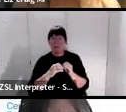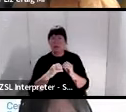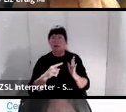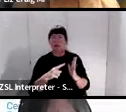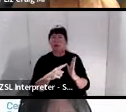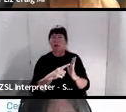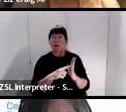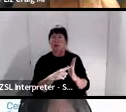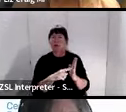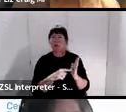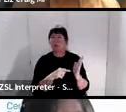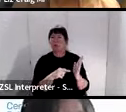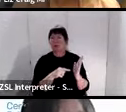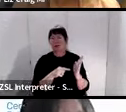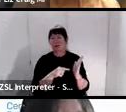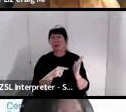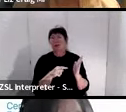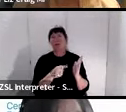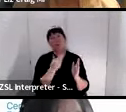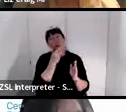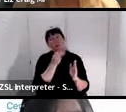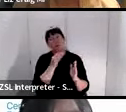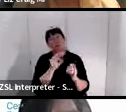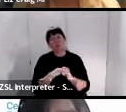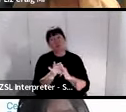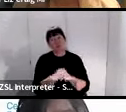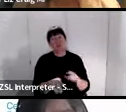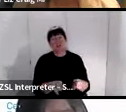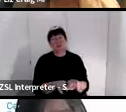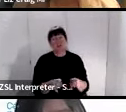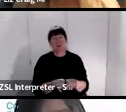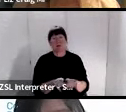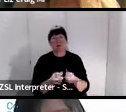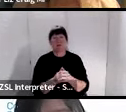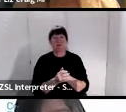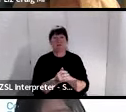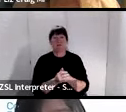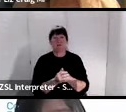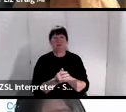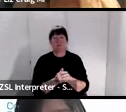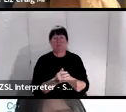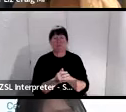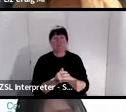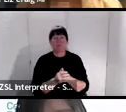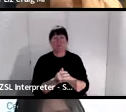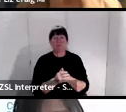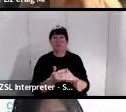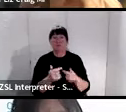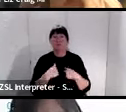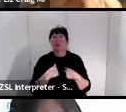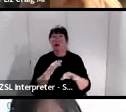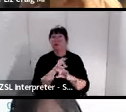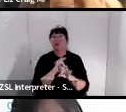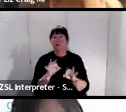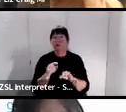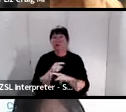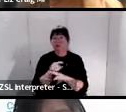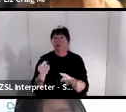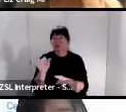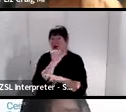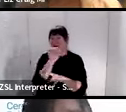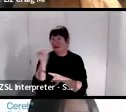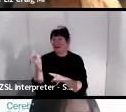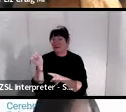I think that was a really useful suggestion as well. And I do not want you to be experts at